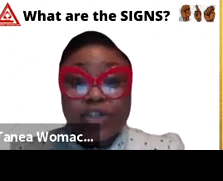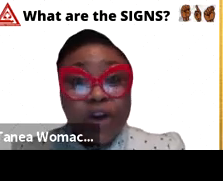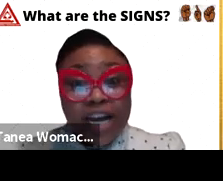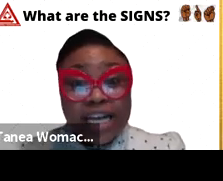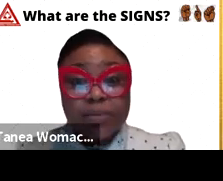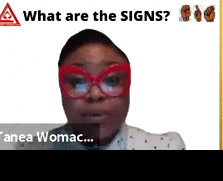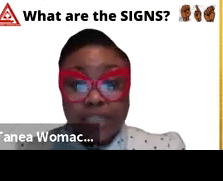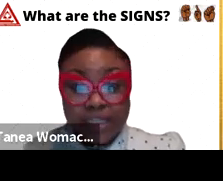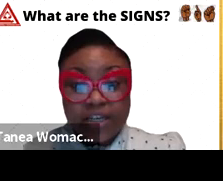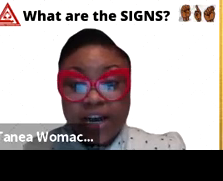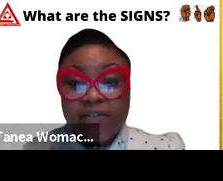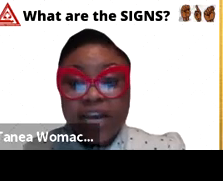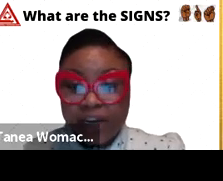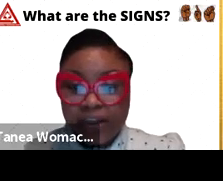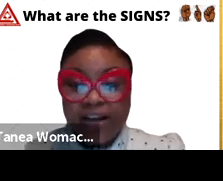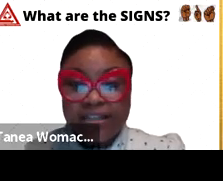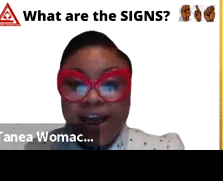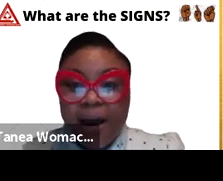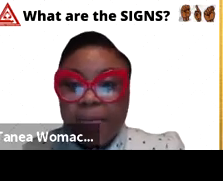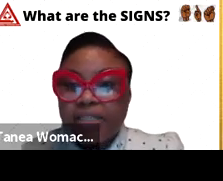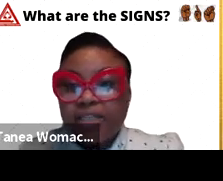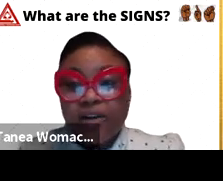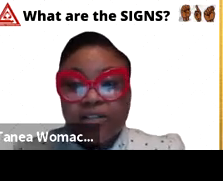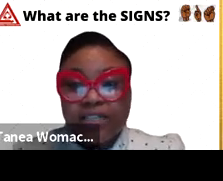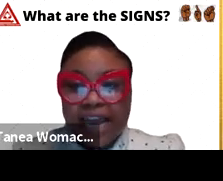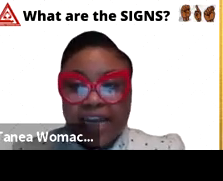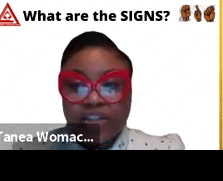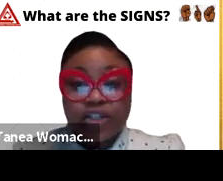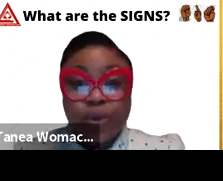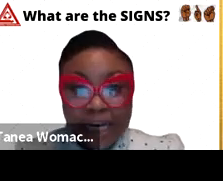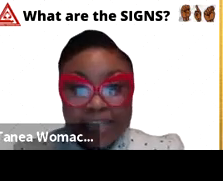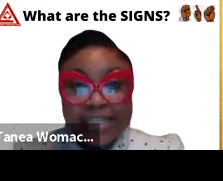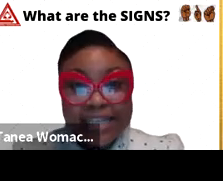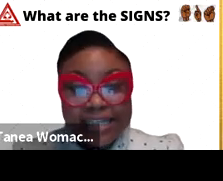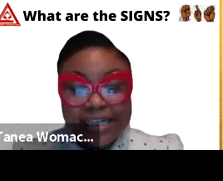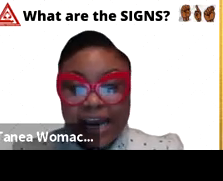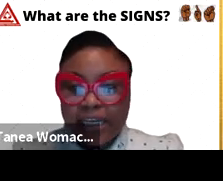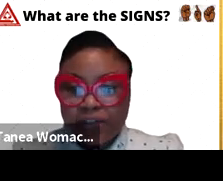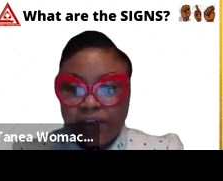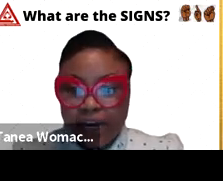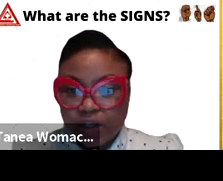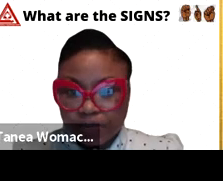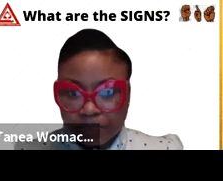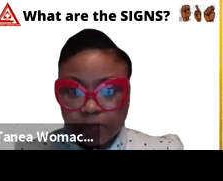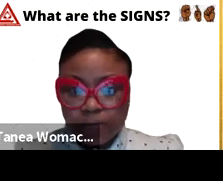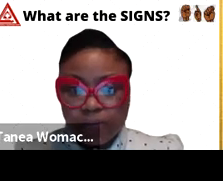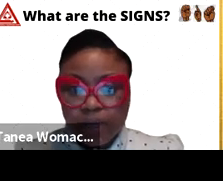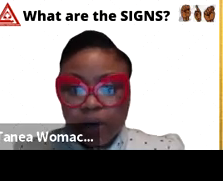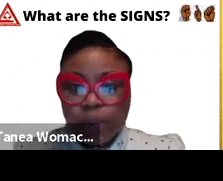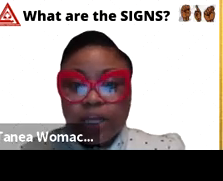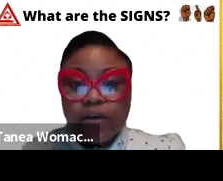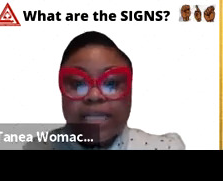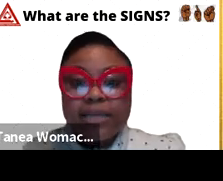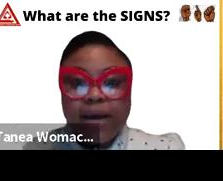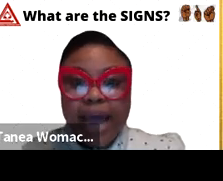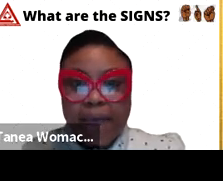the strongest predictor of hearing loss amongst adults aged 20 to 69 years of age,